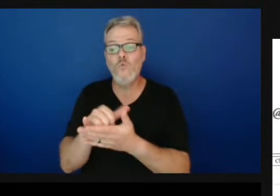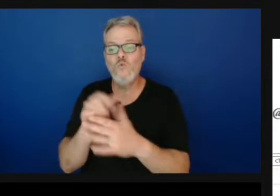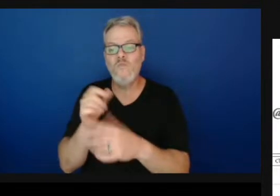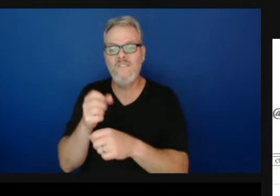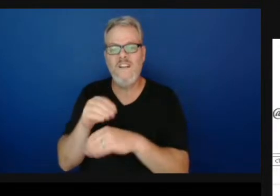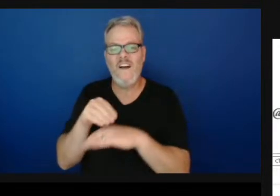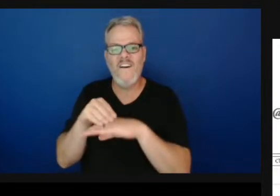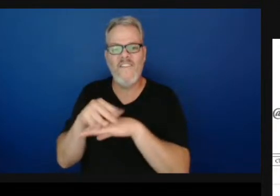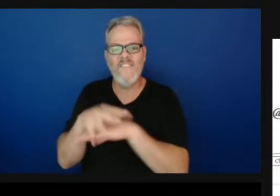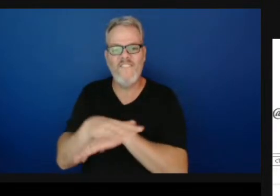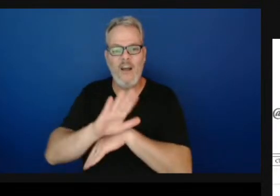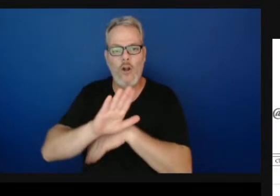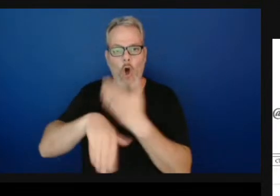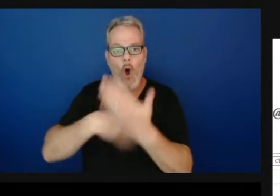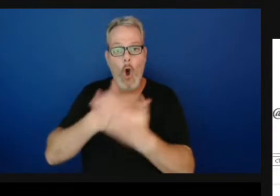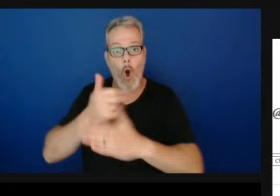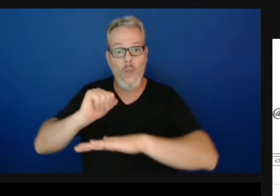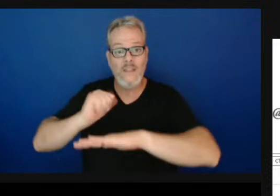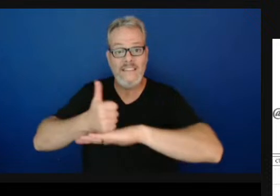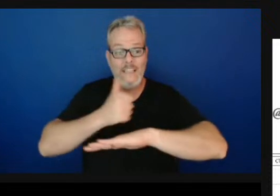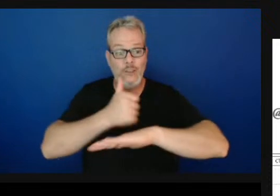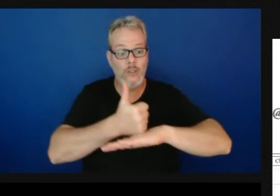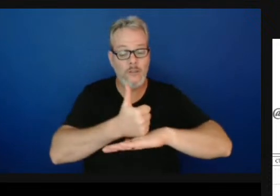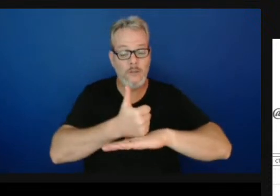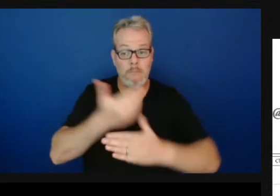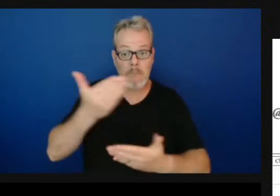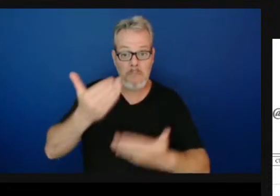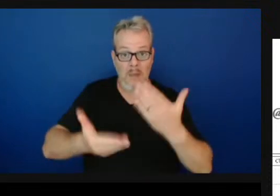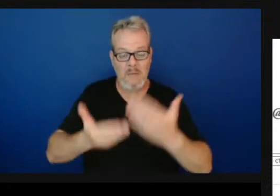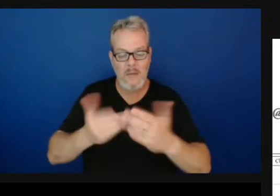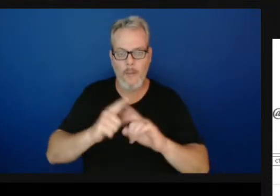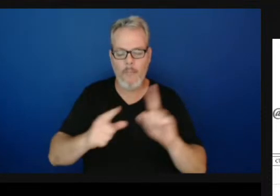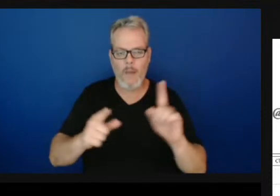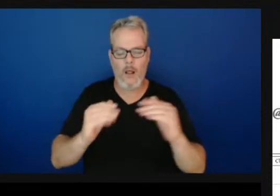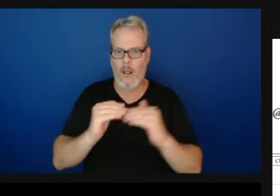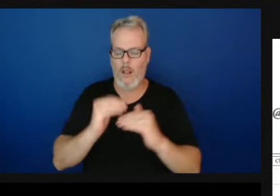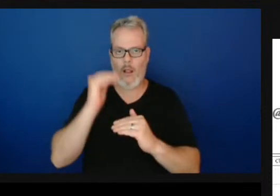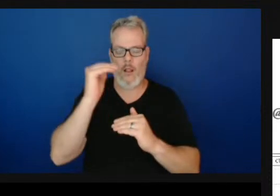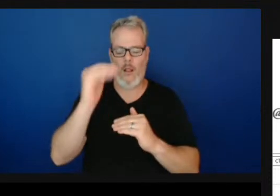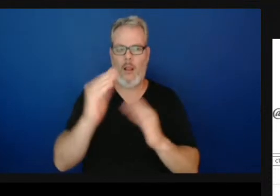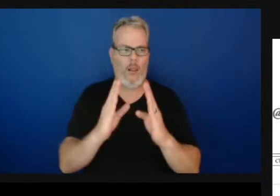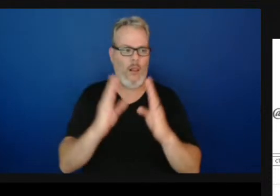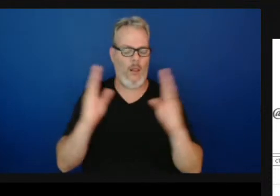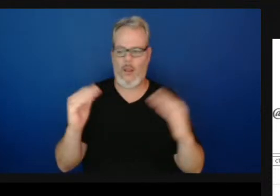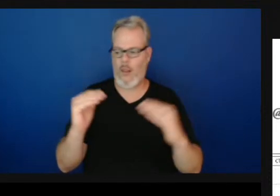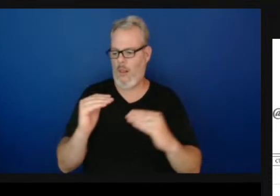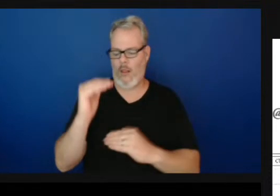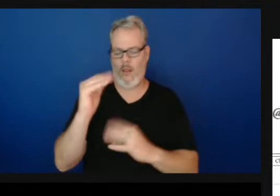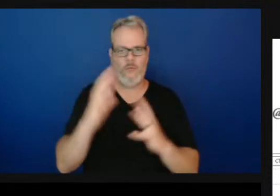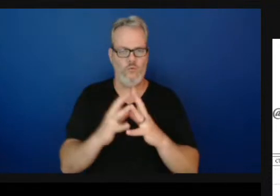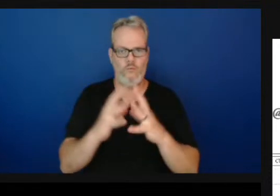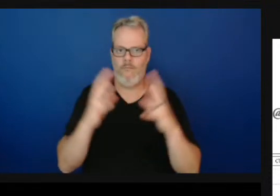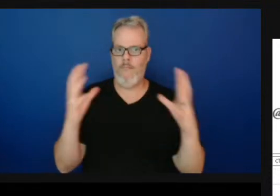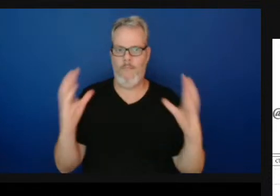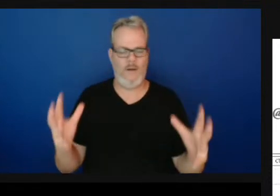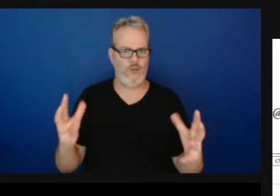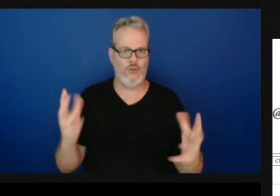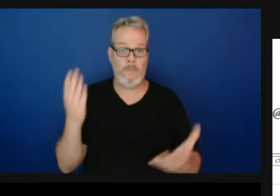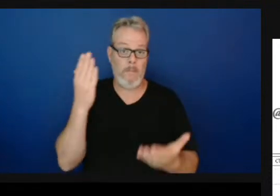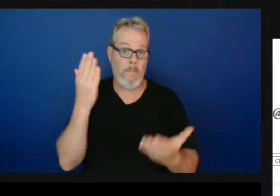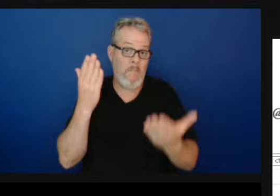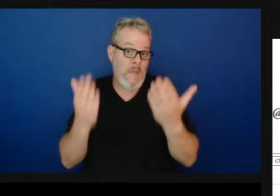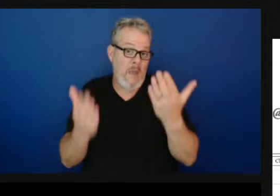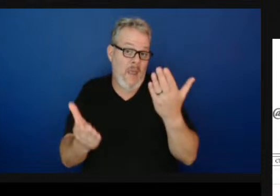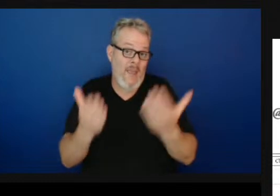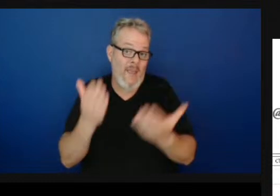all the stations potentially, or if it really, it really seems like it's too widespread for it to be all noise in the data. And perhaps the magnitude is